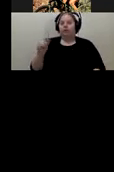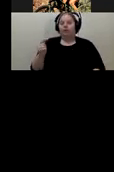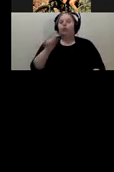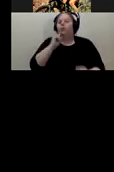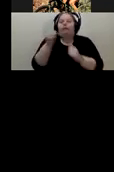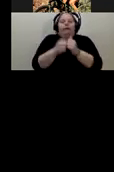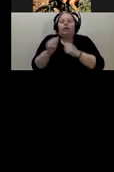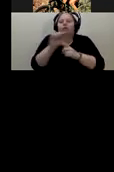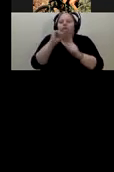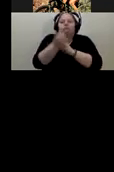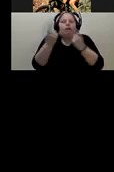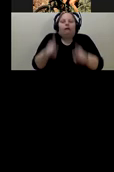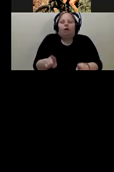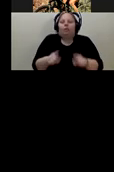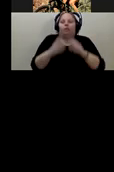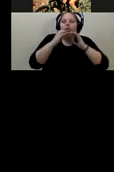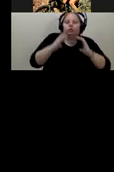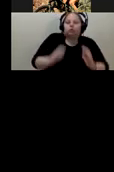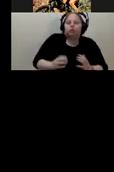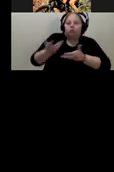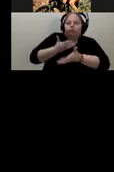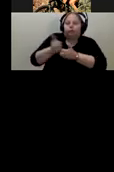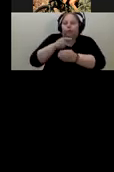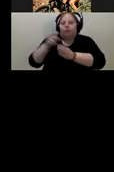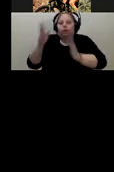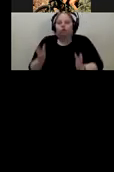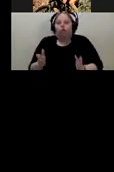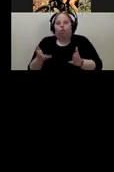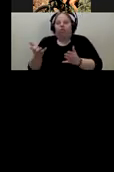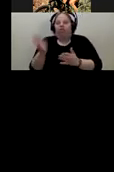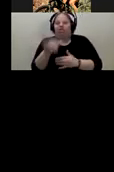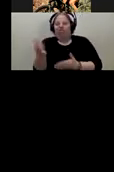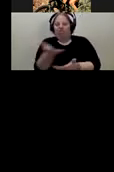a consumer and a